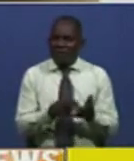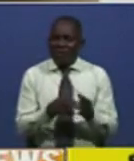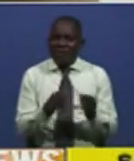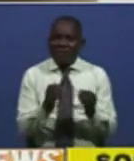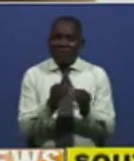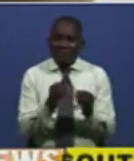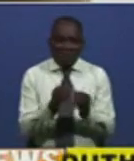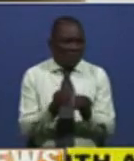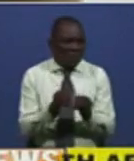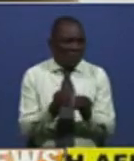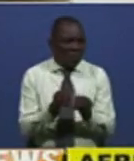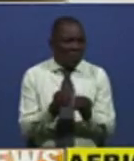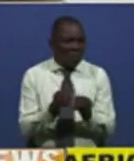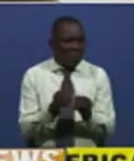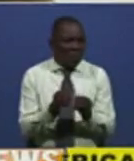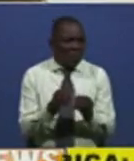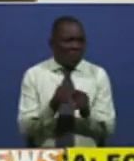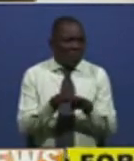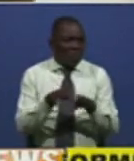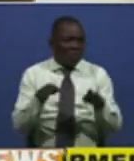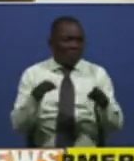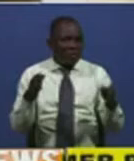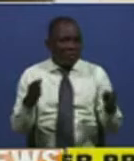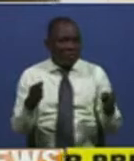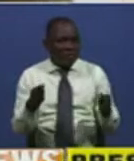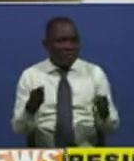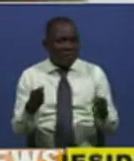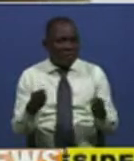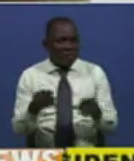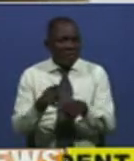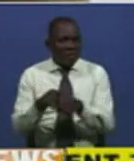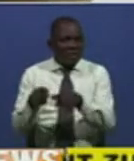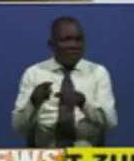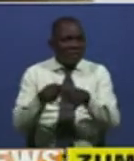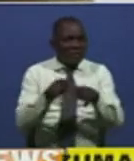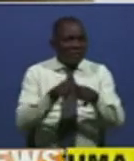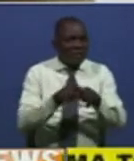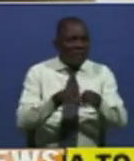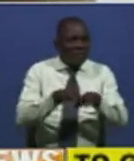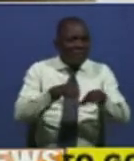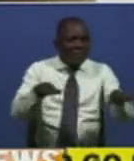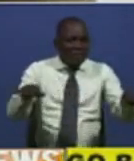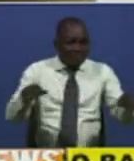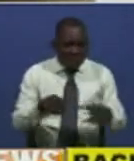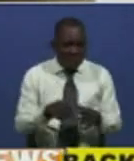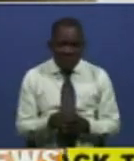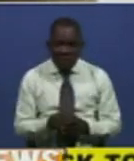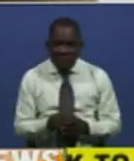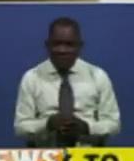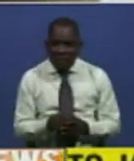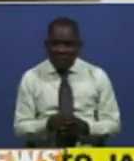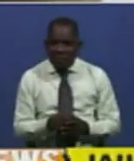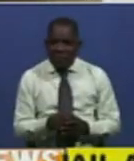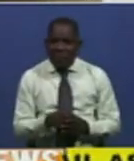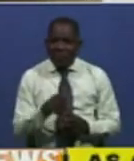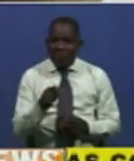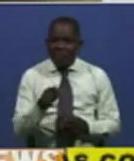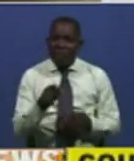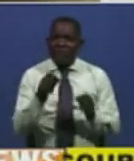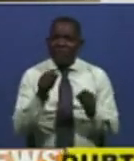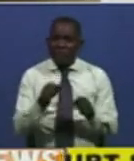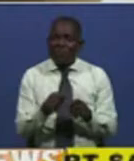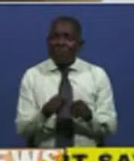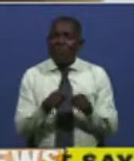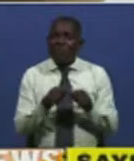by God's grace, hopefully we are a lot wiser and we should be able to continue